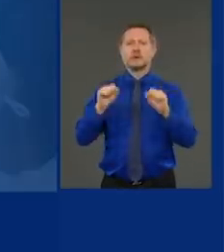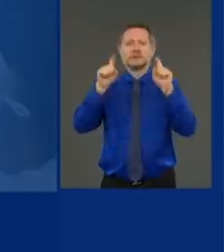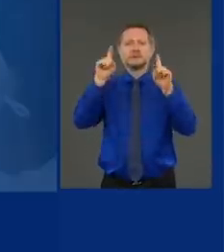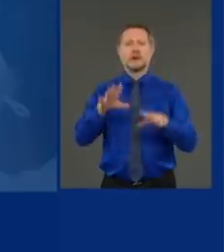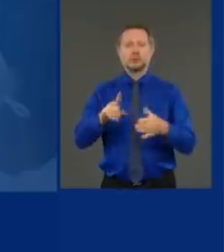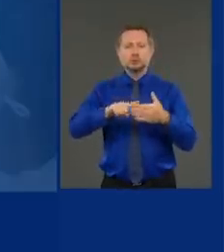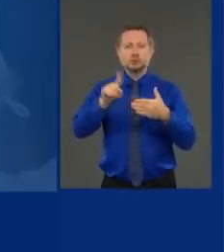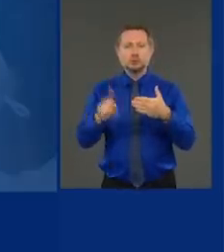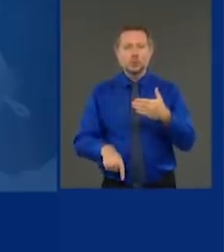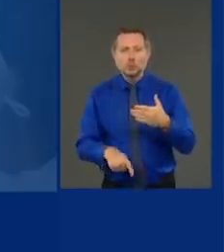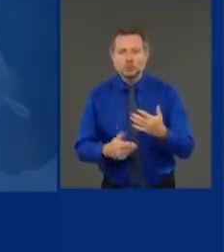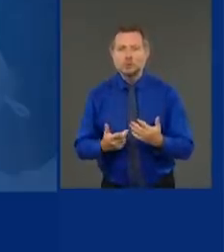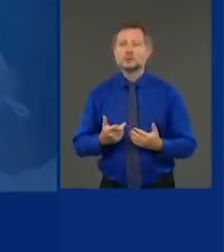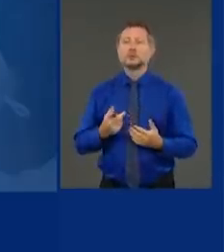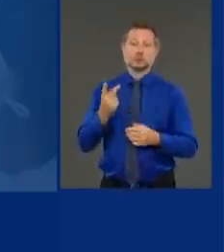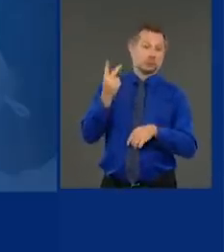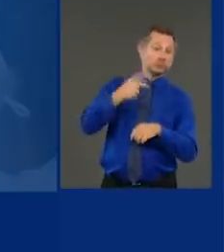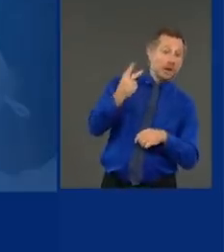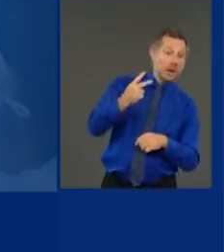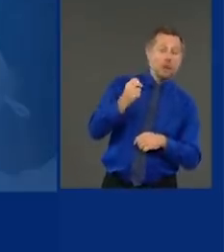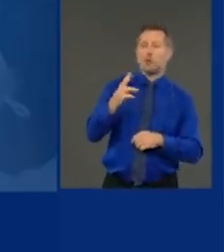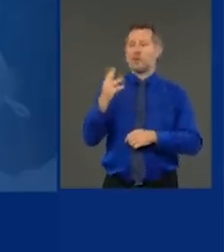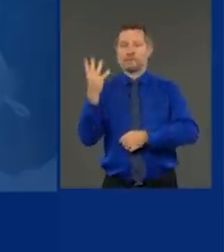it 2 days, 4 days, 7 days?